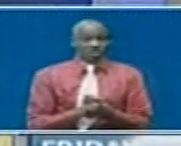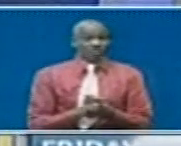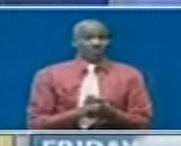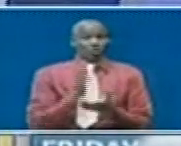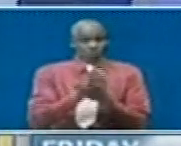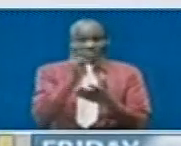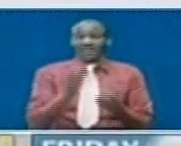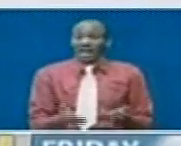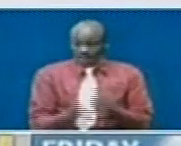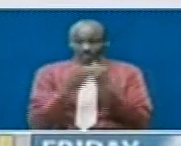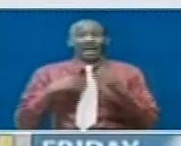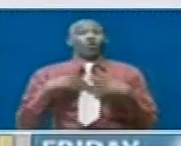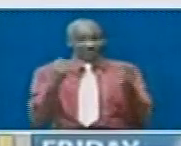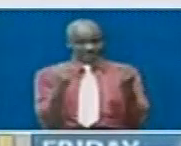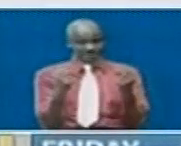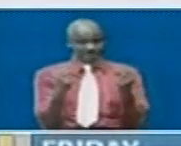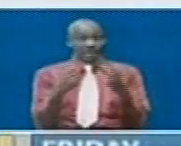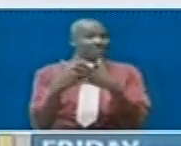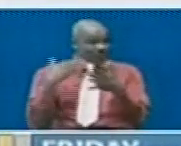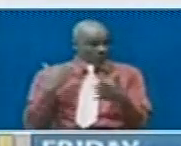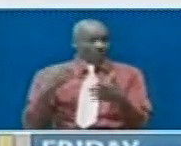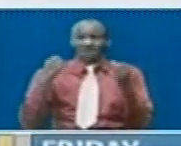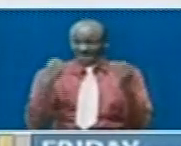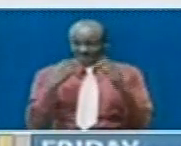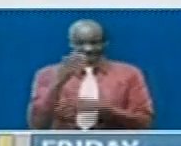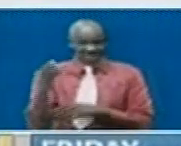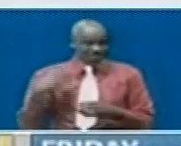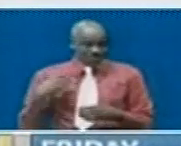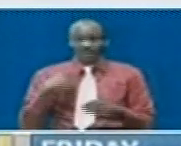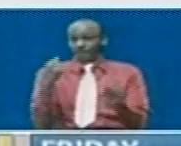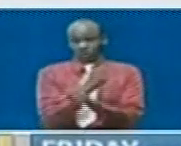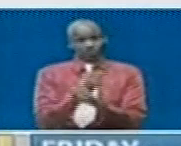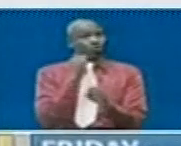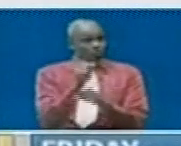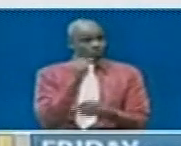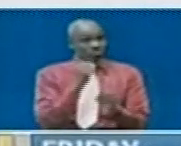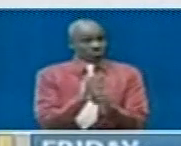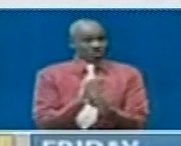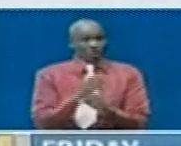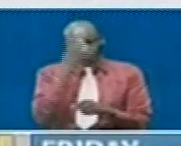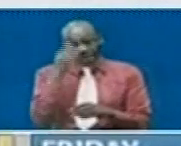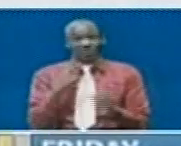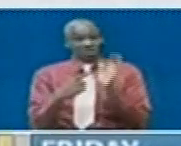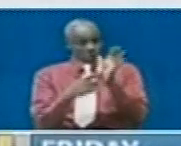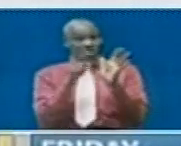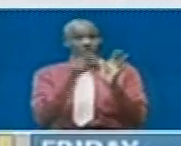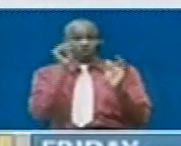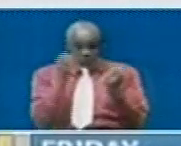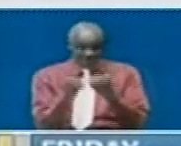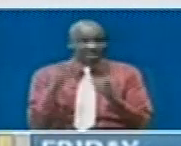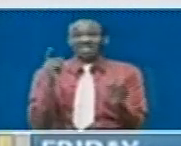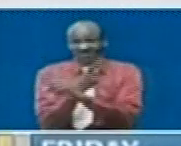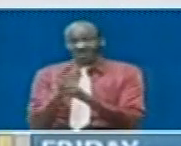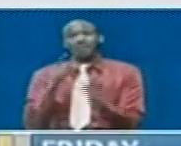it boosts my confidence because before, there's so many things that I wouldn't have been able to do. Because with the show, you meet new